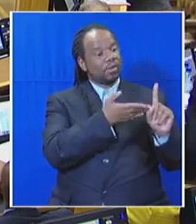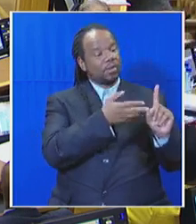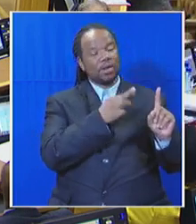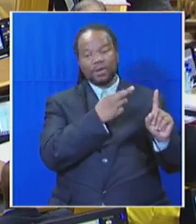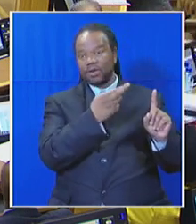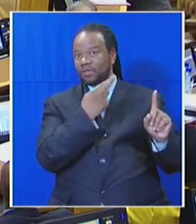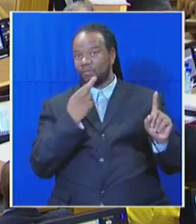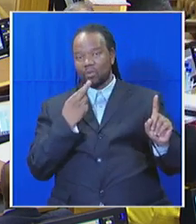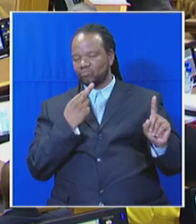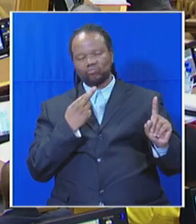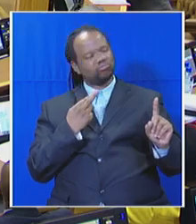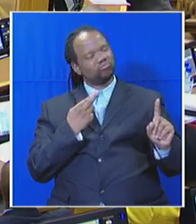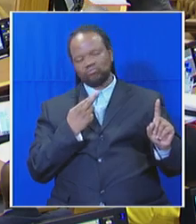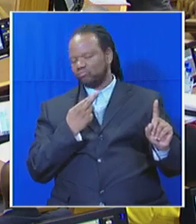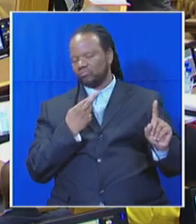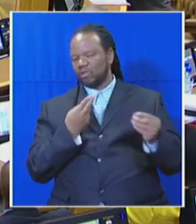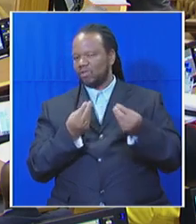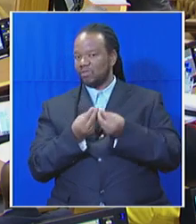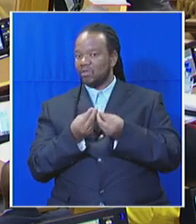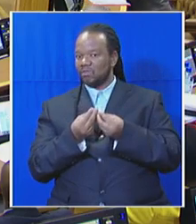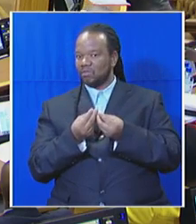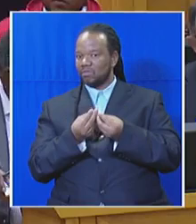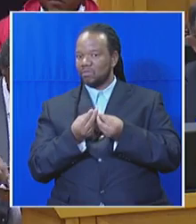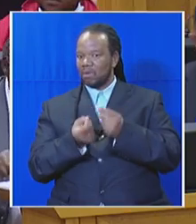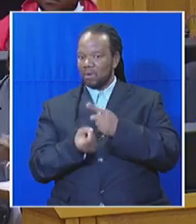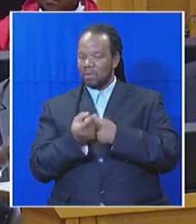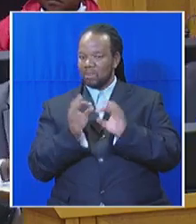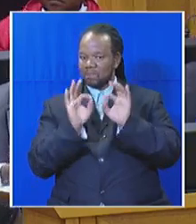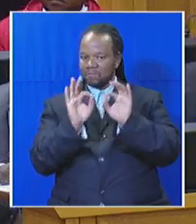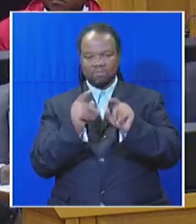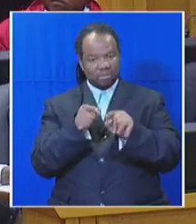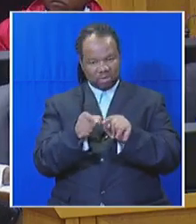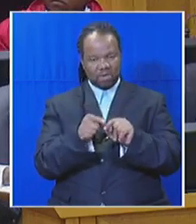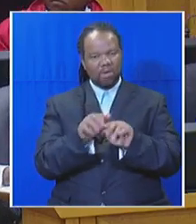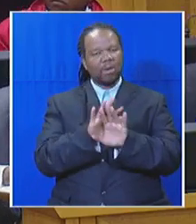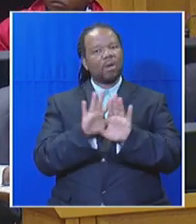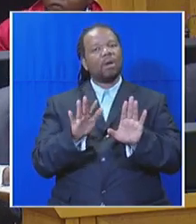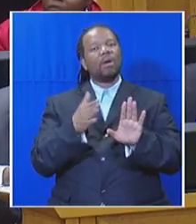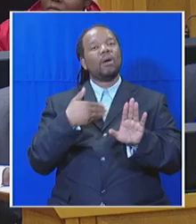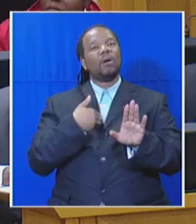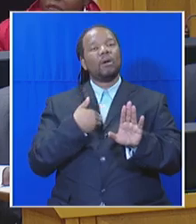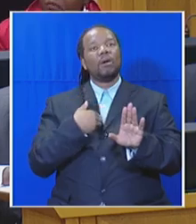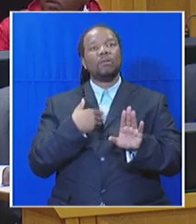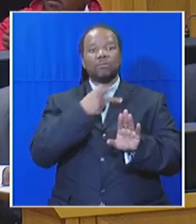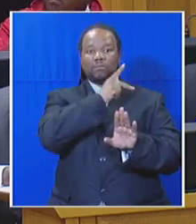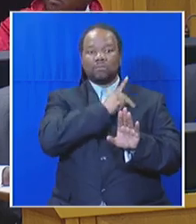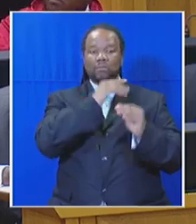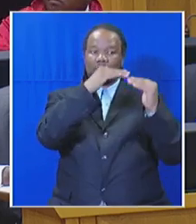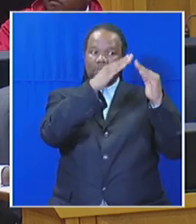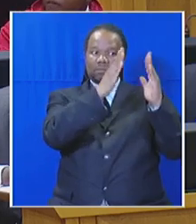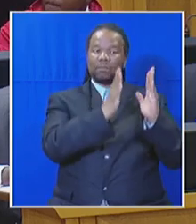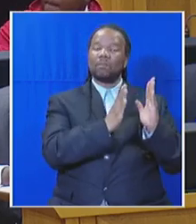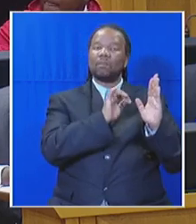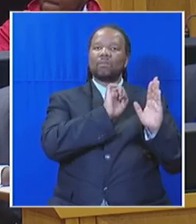nakuqala. Kuthi xa kufika kule ndawo yasenkandla kuvele kushukuma isizwe ination hayi i-EFF. Nina nicinga